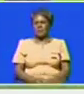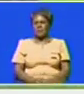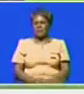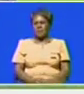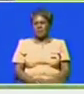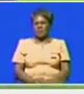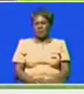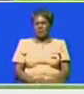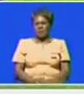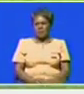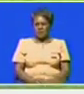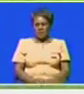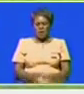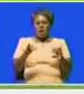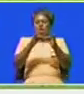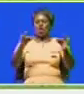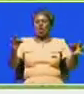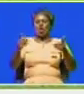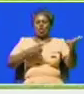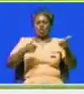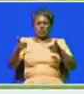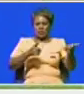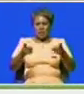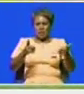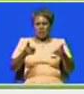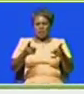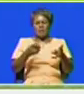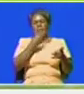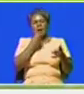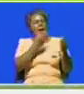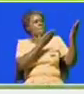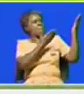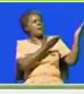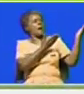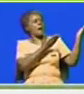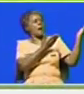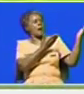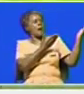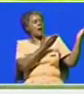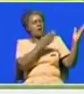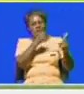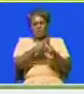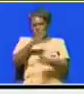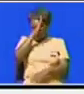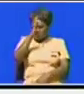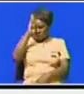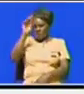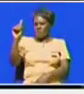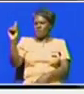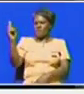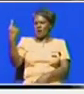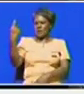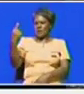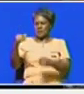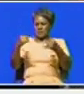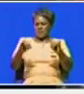Congrats. It has been a long journey for the man from Mapera village in Bungoma County. His first stab at